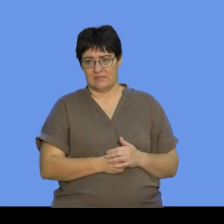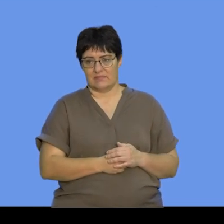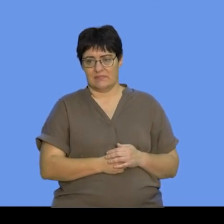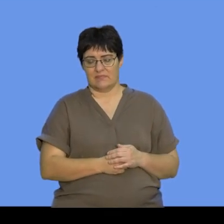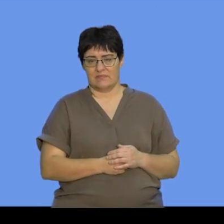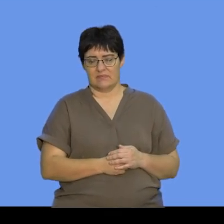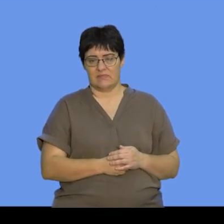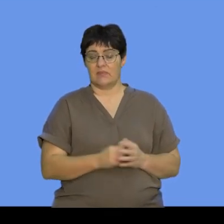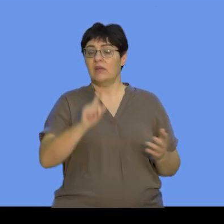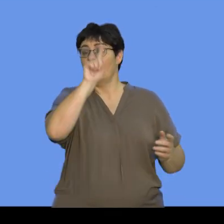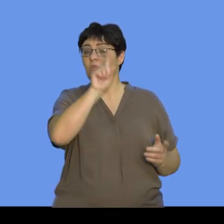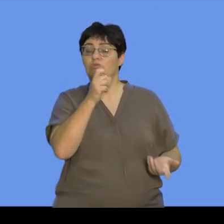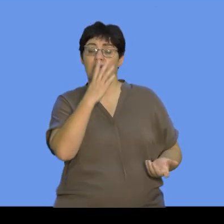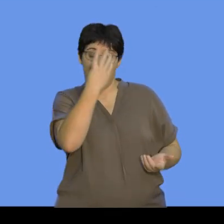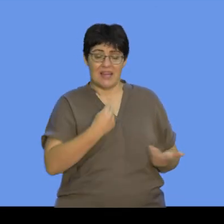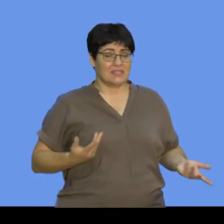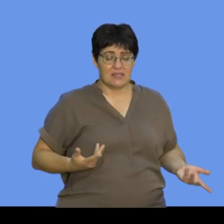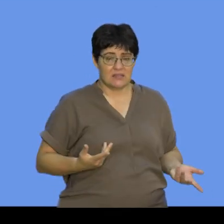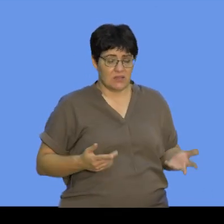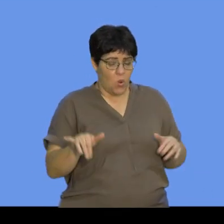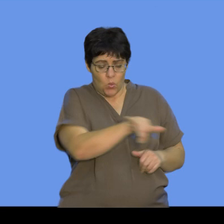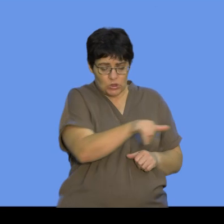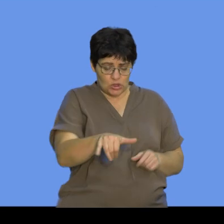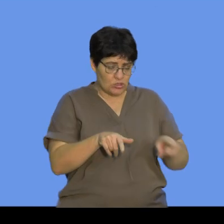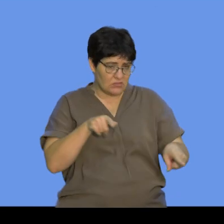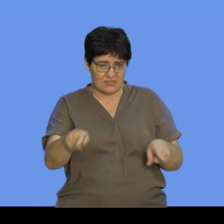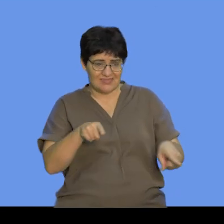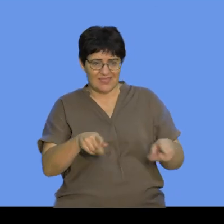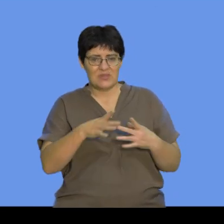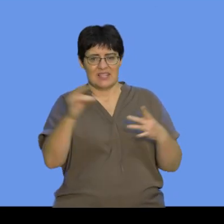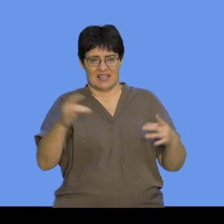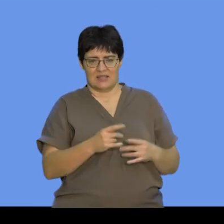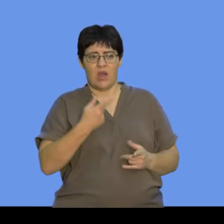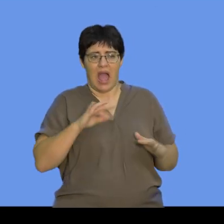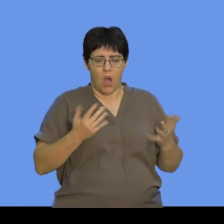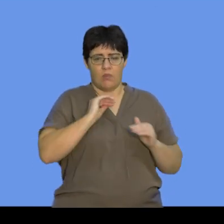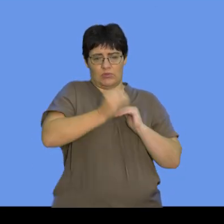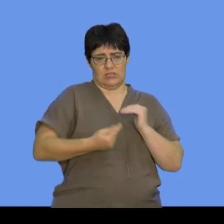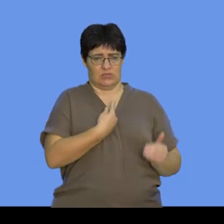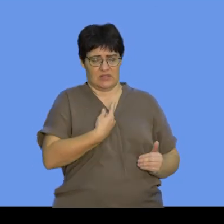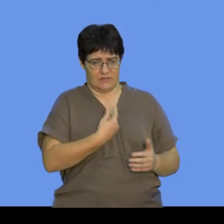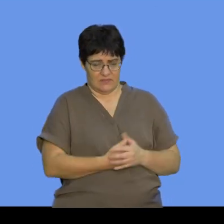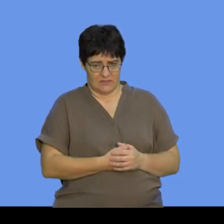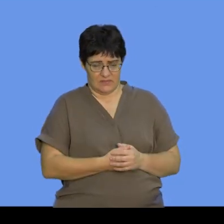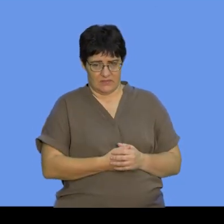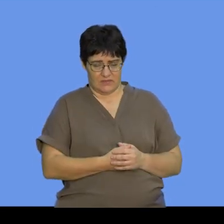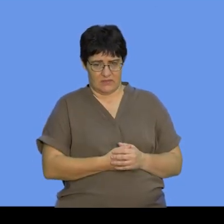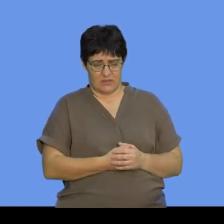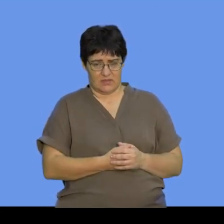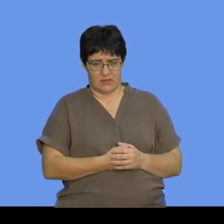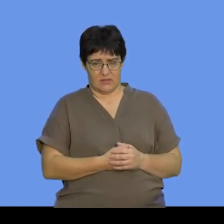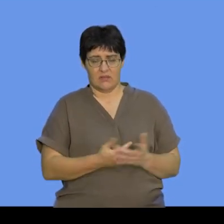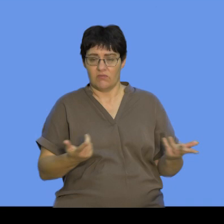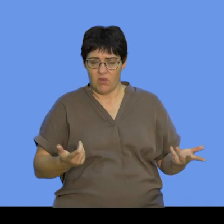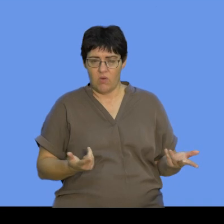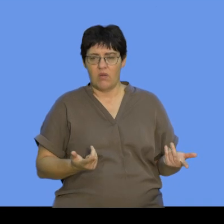the question that we asked ourselves is, which helmet would you select for protection? Okay, it entirely depends. For the fitness of